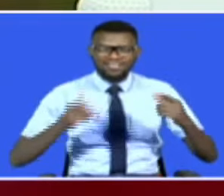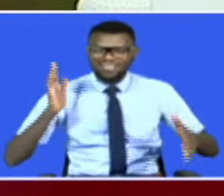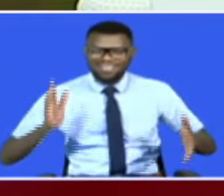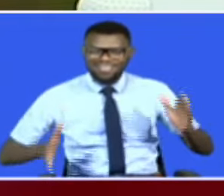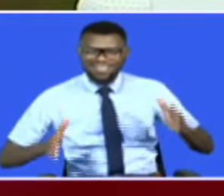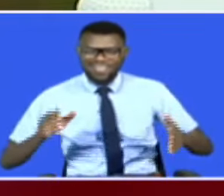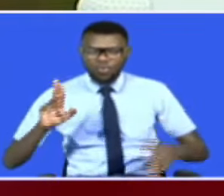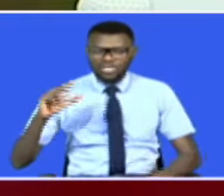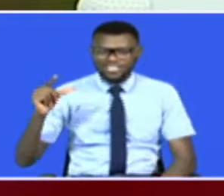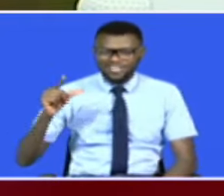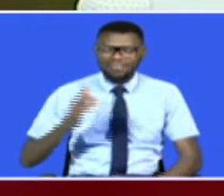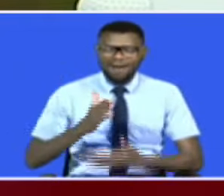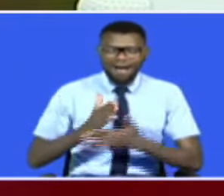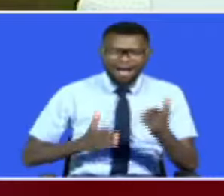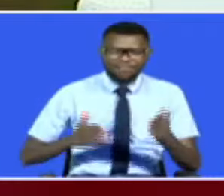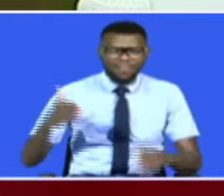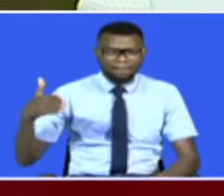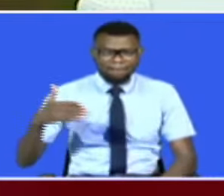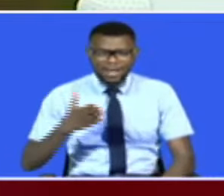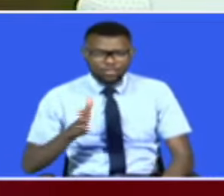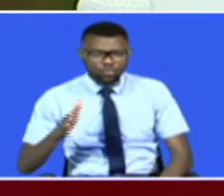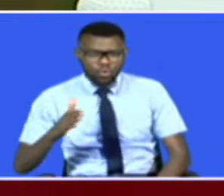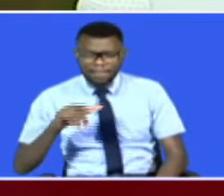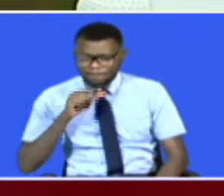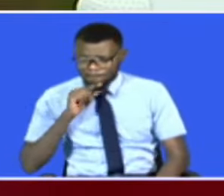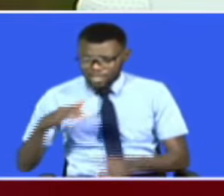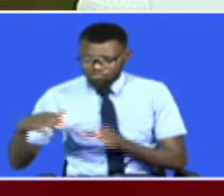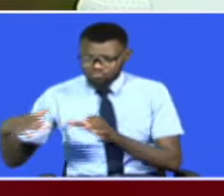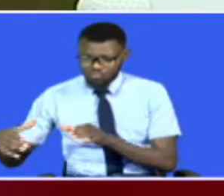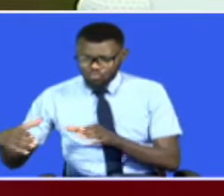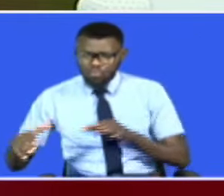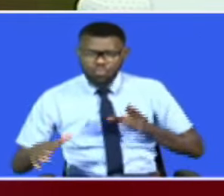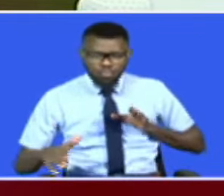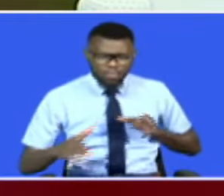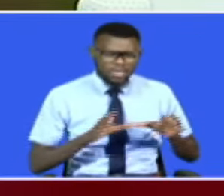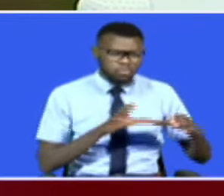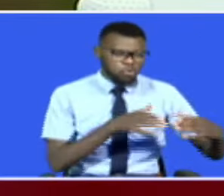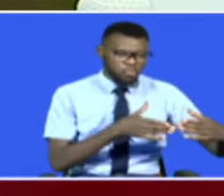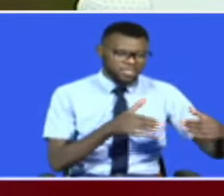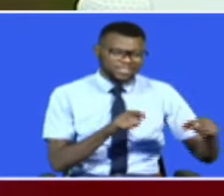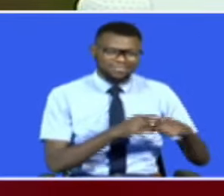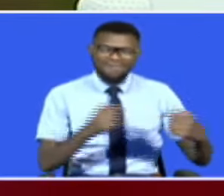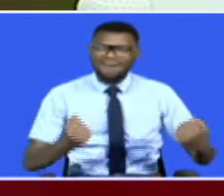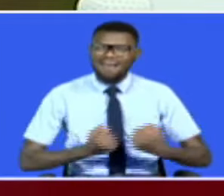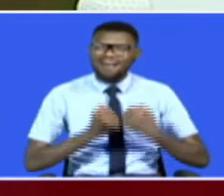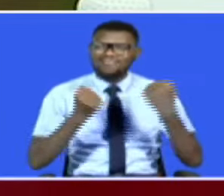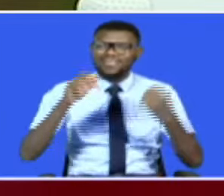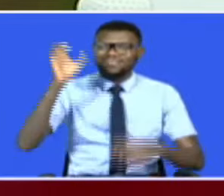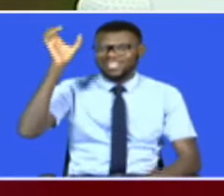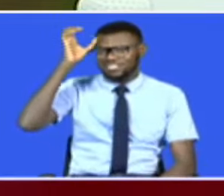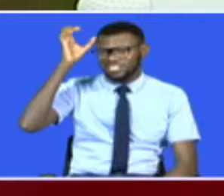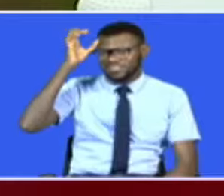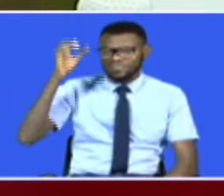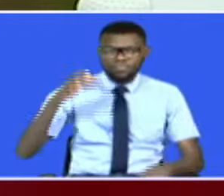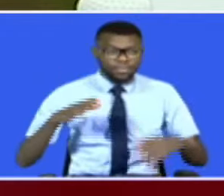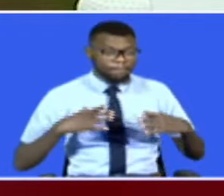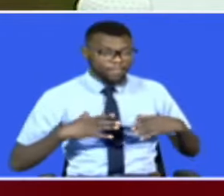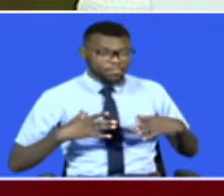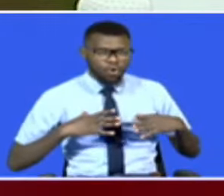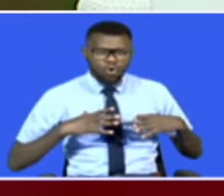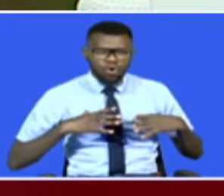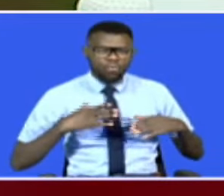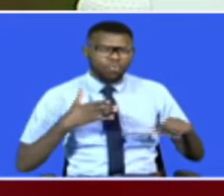half marathon kwenye vitengo vya wanaume na wanawake mfululizo yaliyoandaliwa mjini Eldoret. Zaidi ya wanariadha